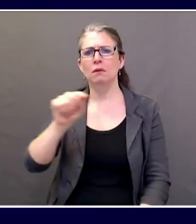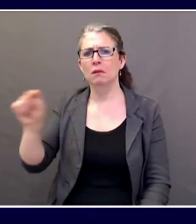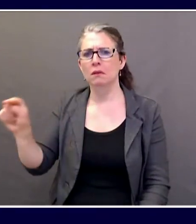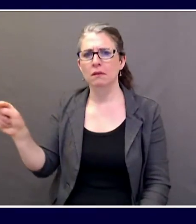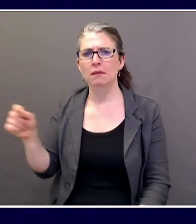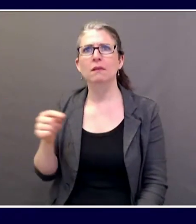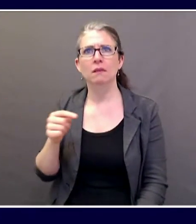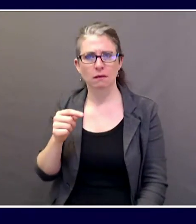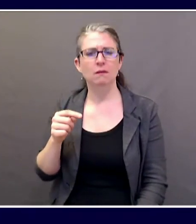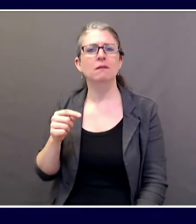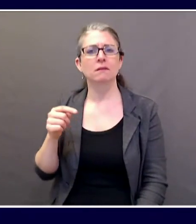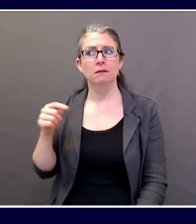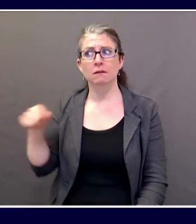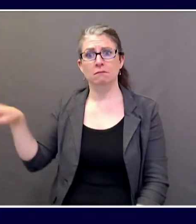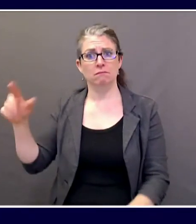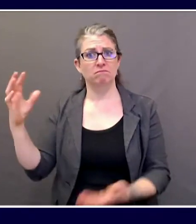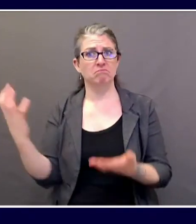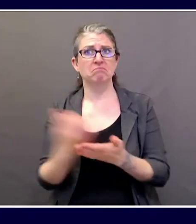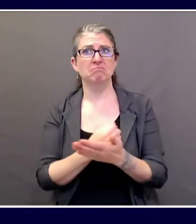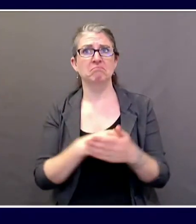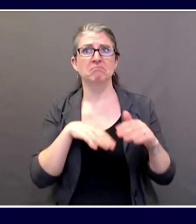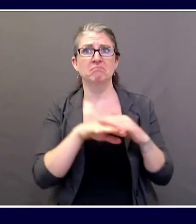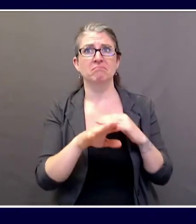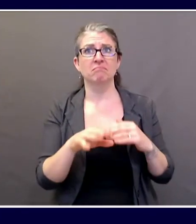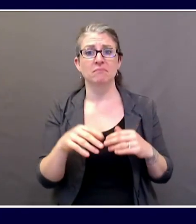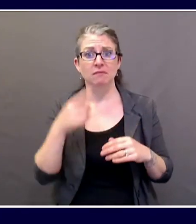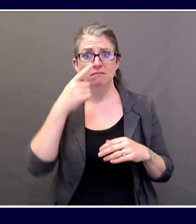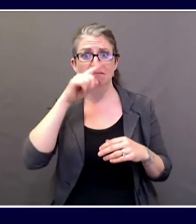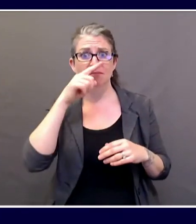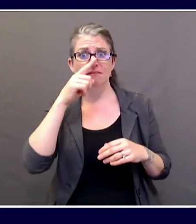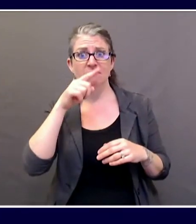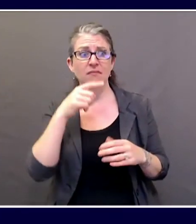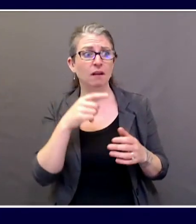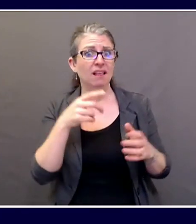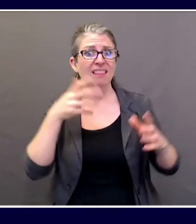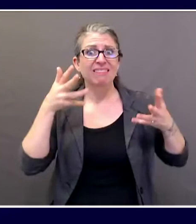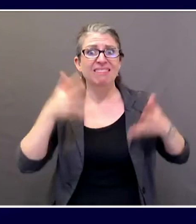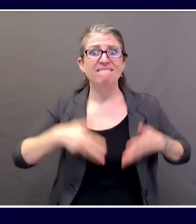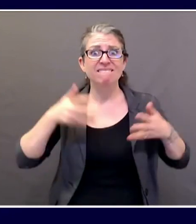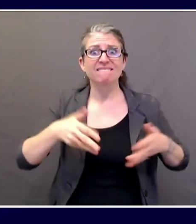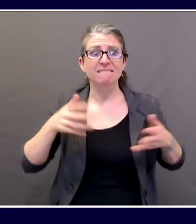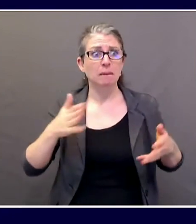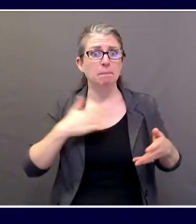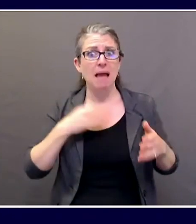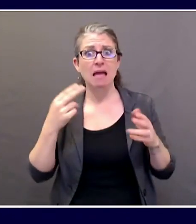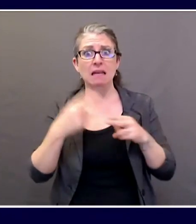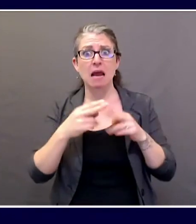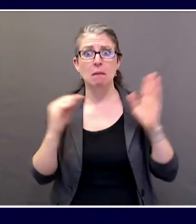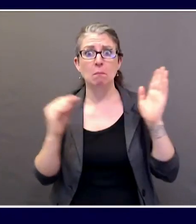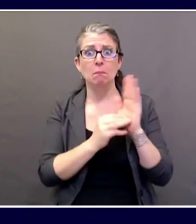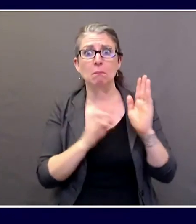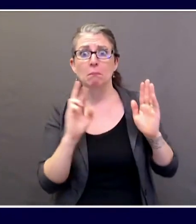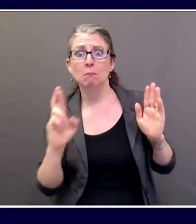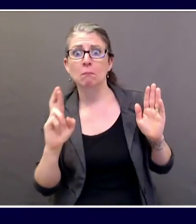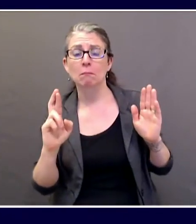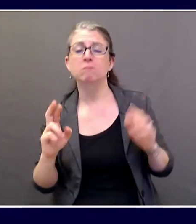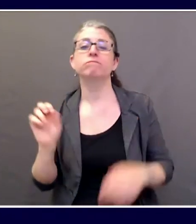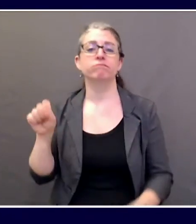got in touch with them. They've been told basically they're on their own. They need to get in line with everybody else and try to make an appointment